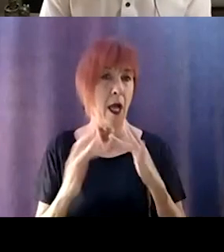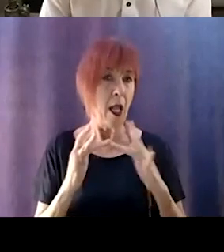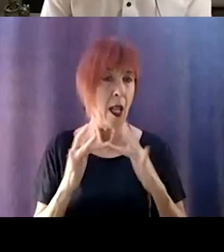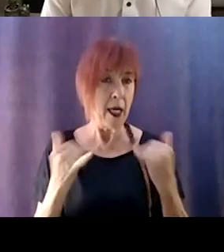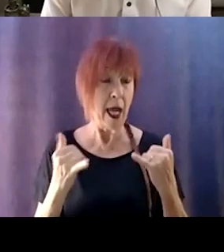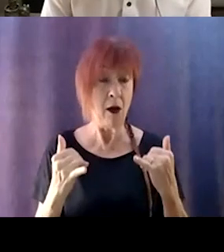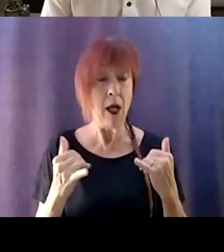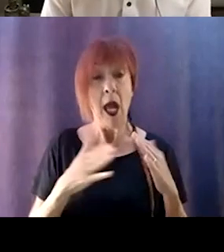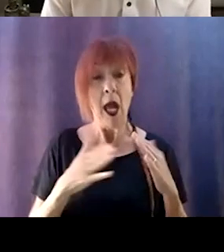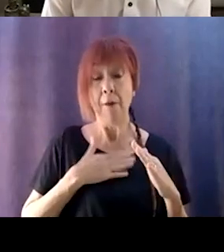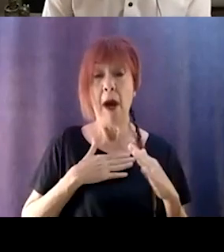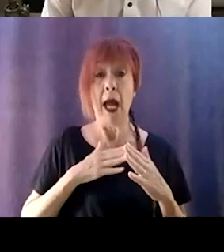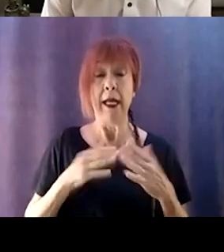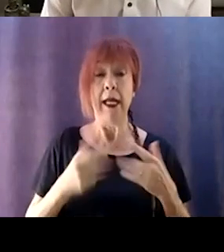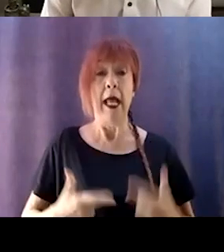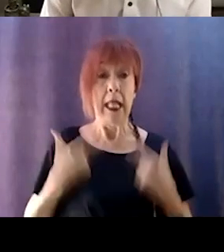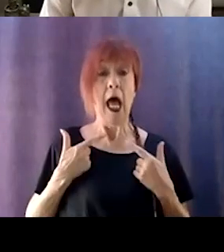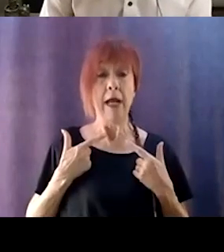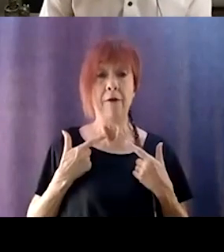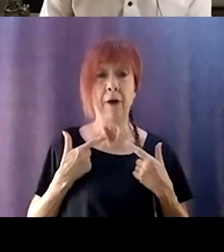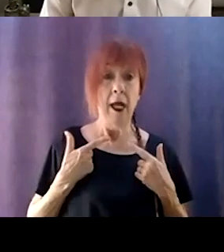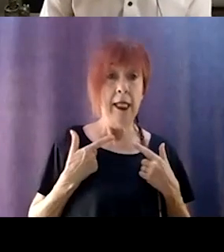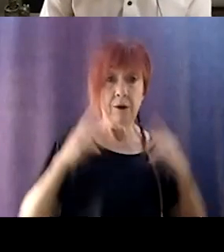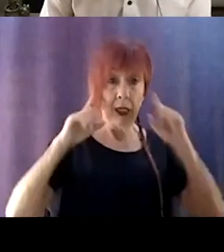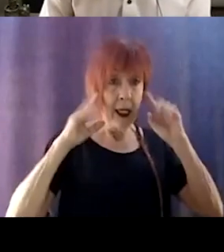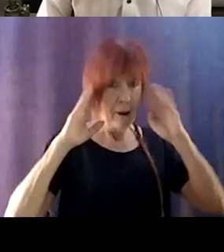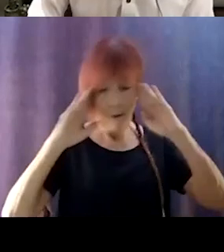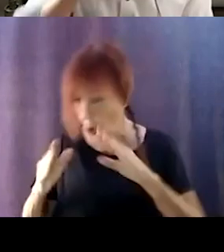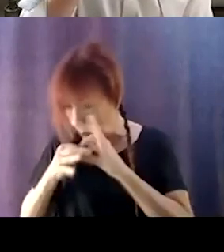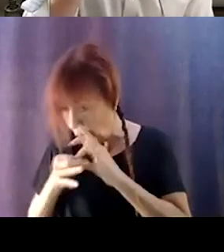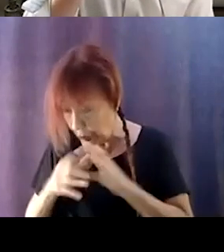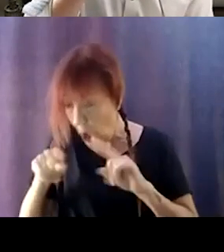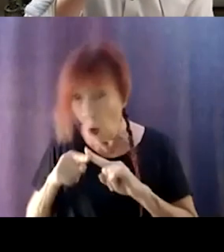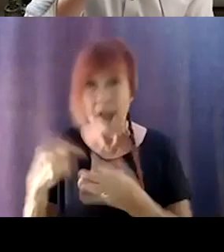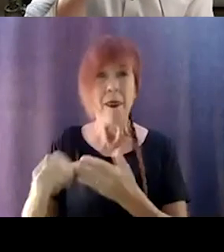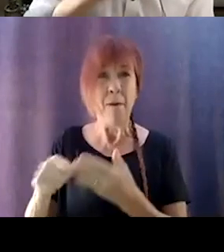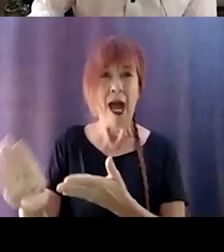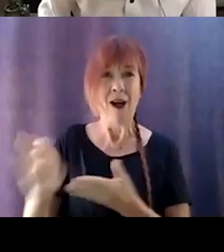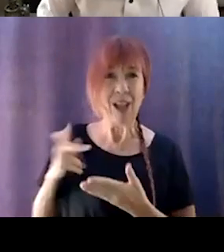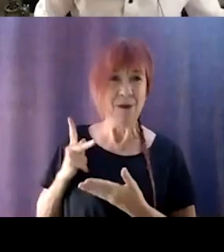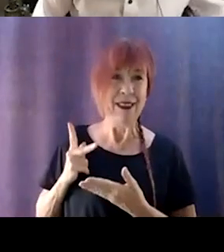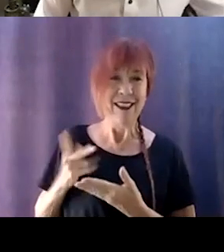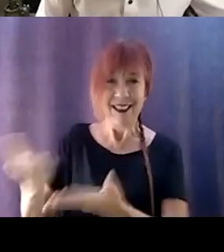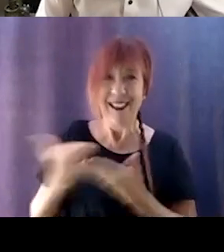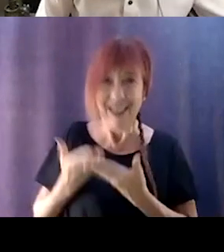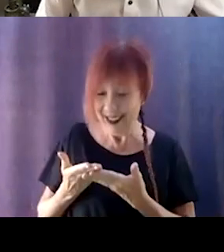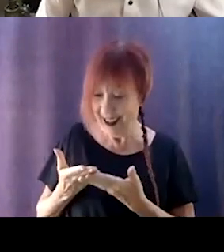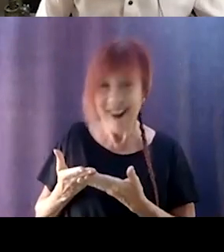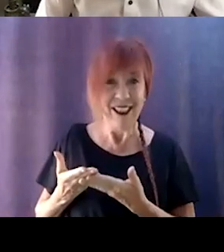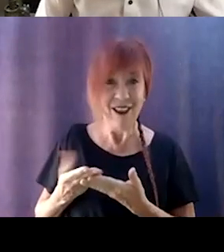is dictated by when I receive packages or food, because I have a very